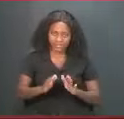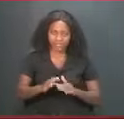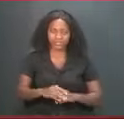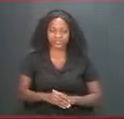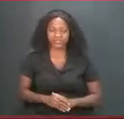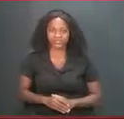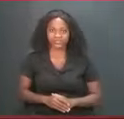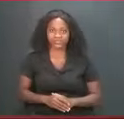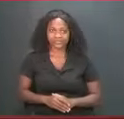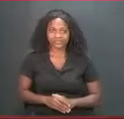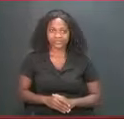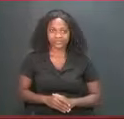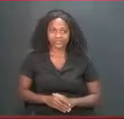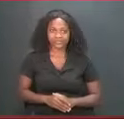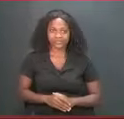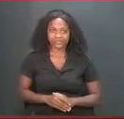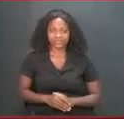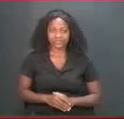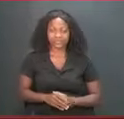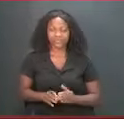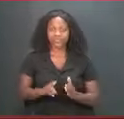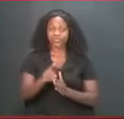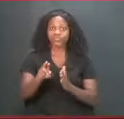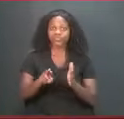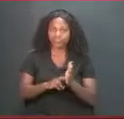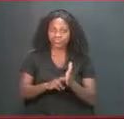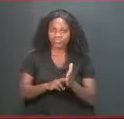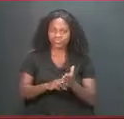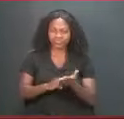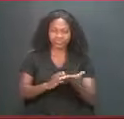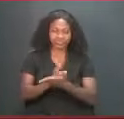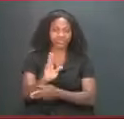the rules were properly applied.